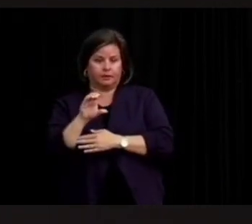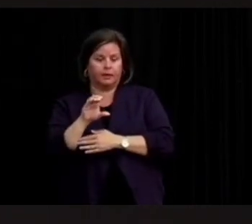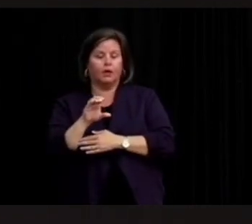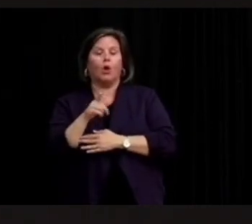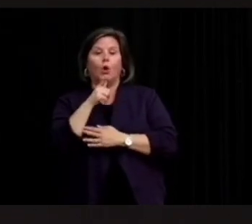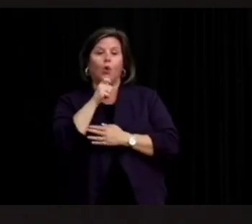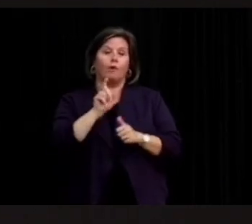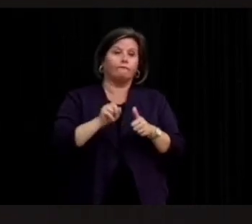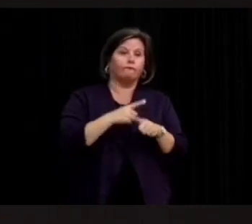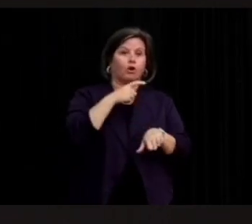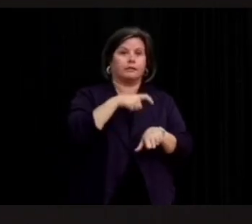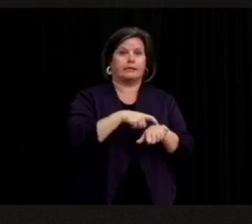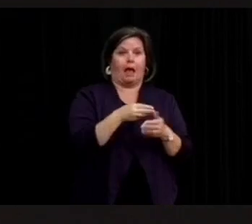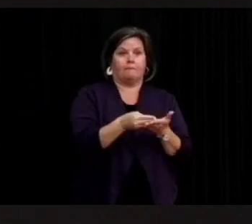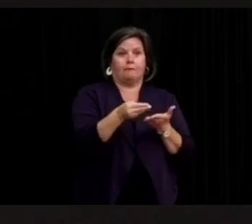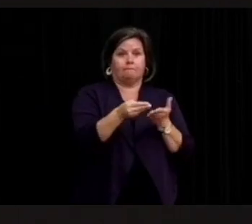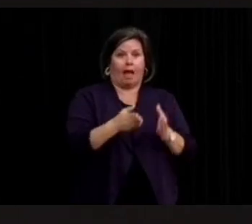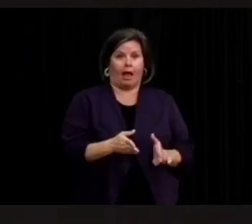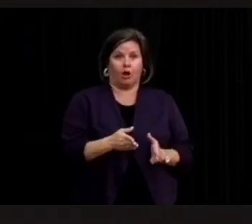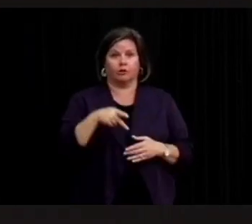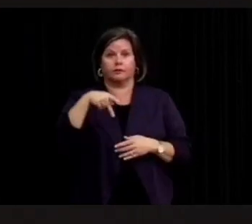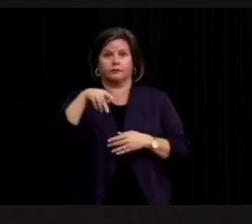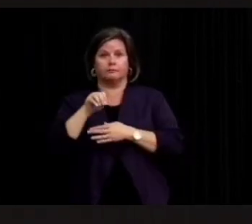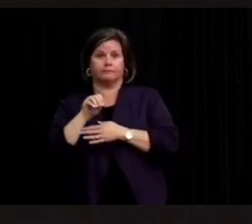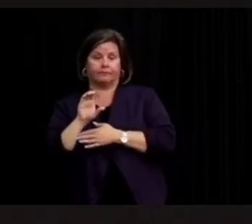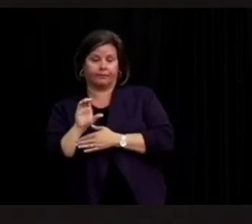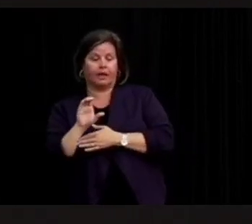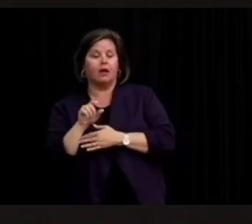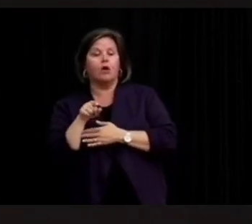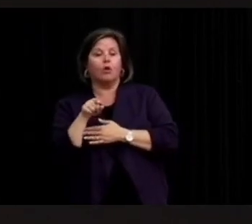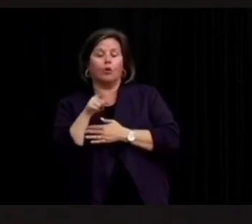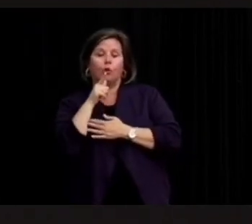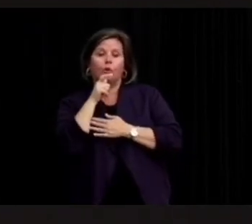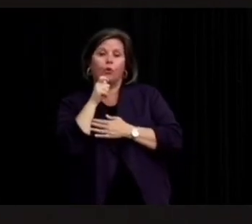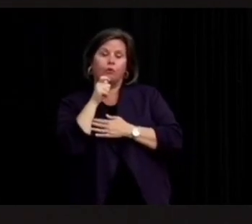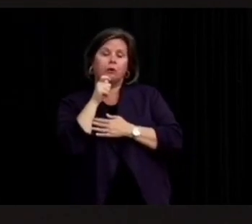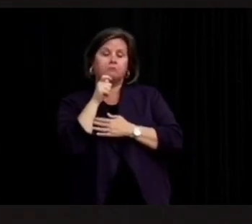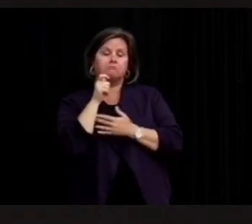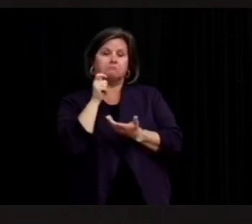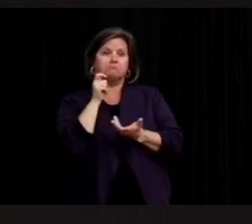color. And we've brought in some two of our